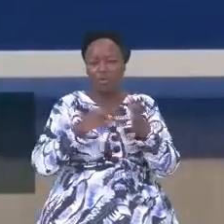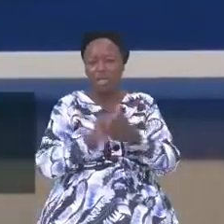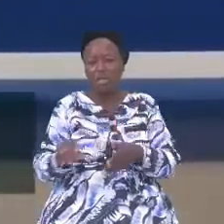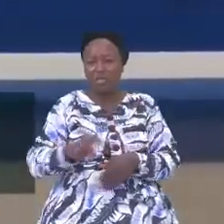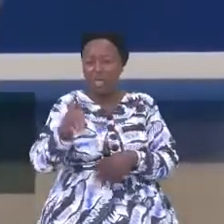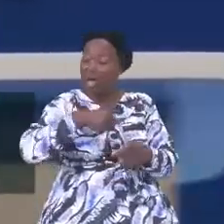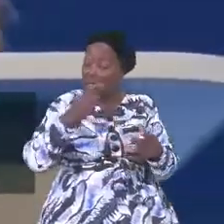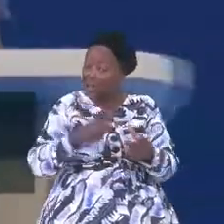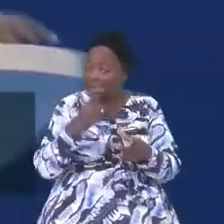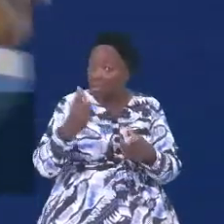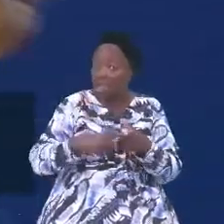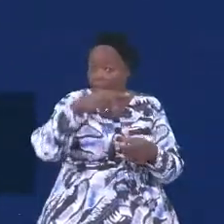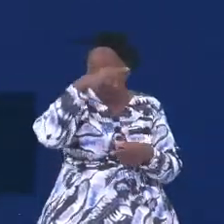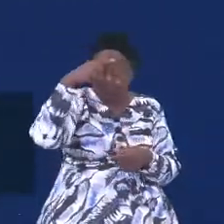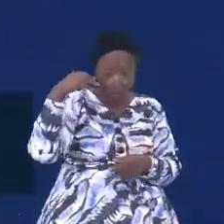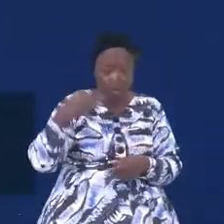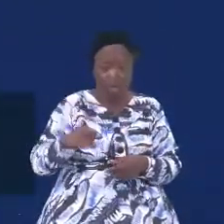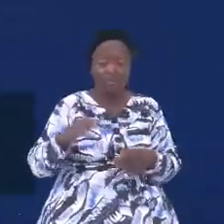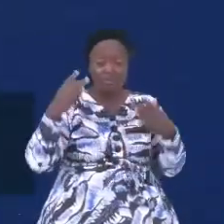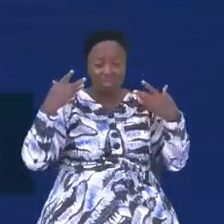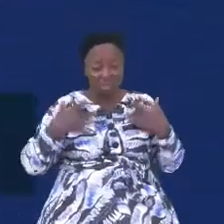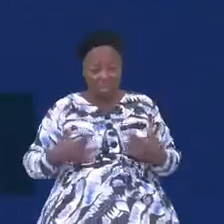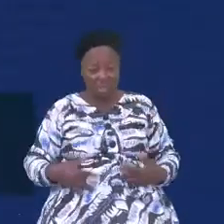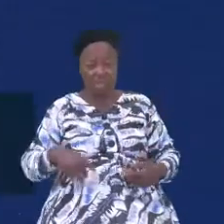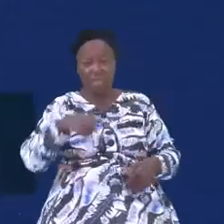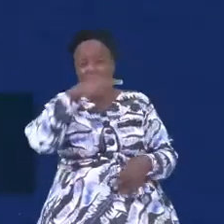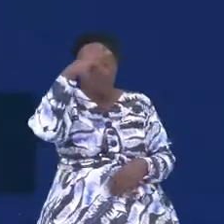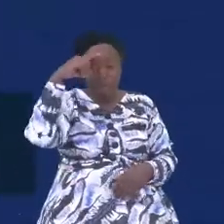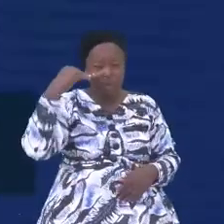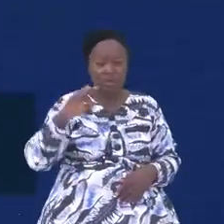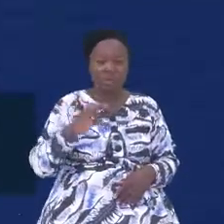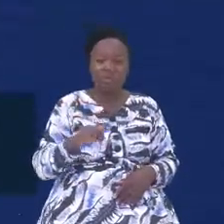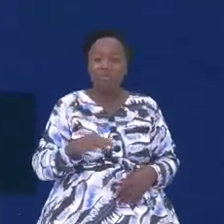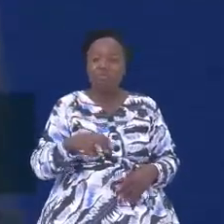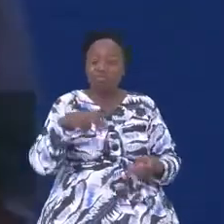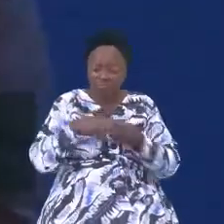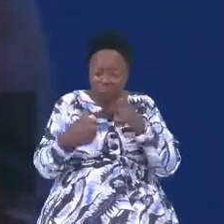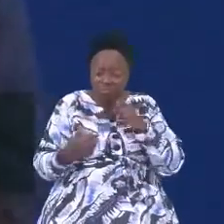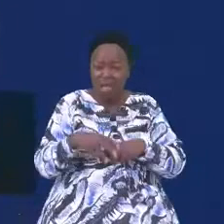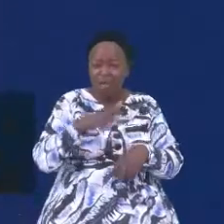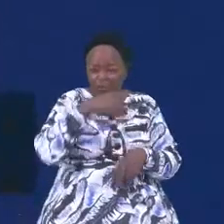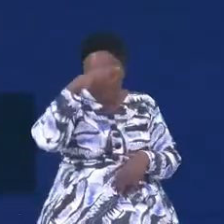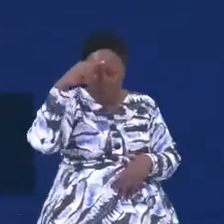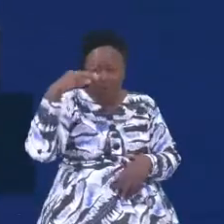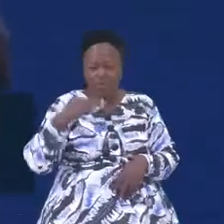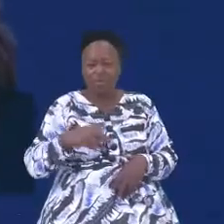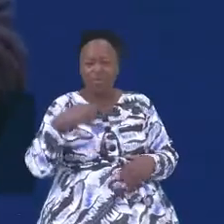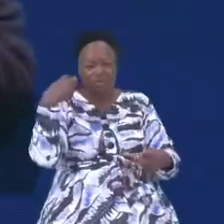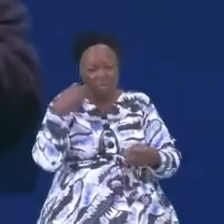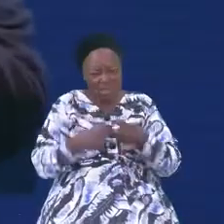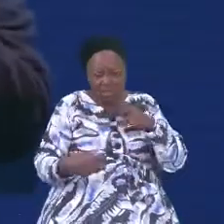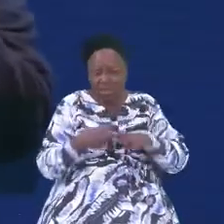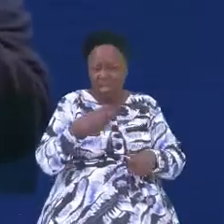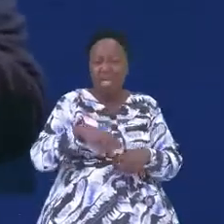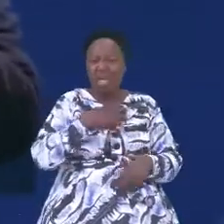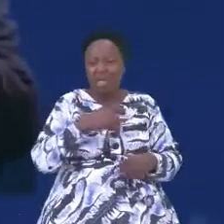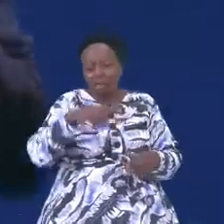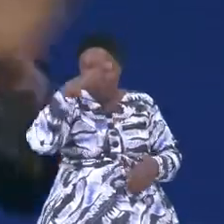then because of discouragement, because of hardship, because of difficulty, because of